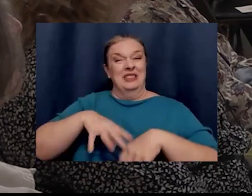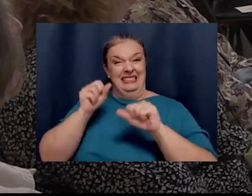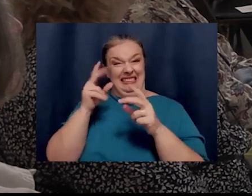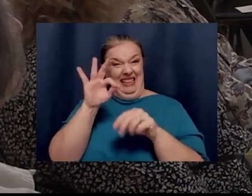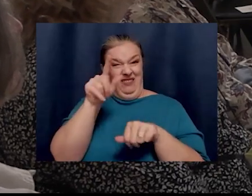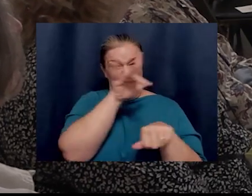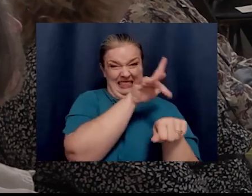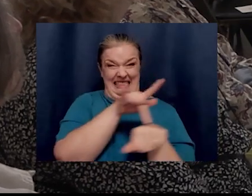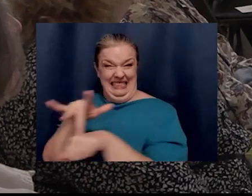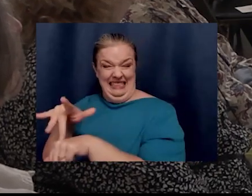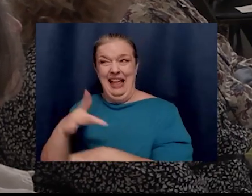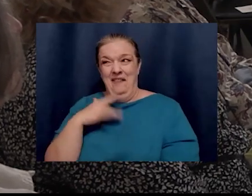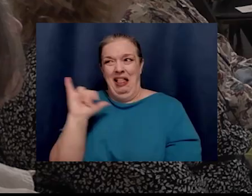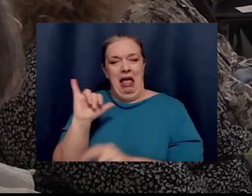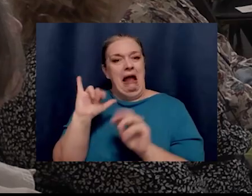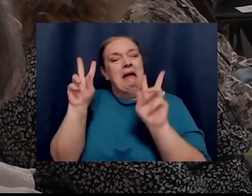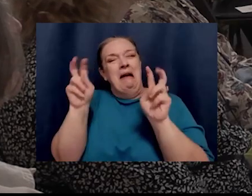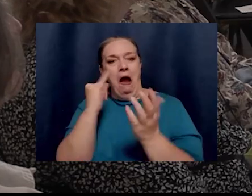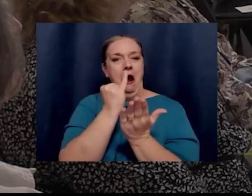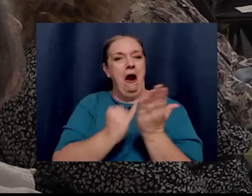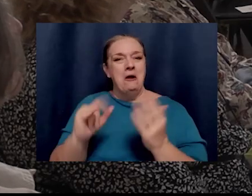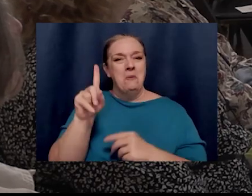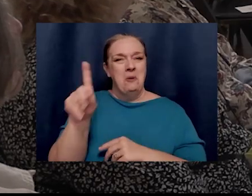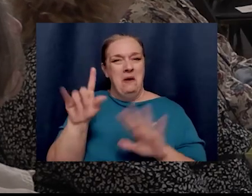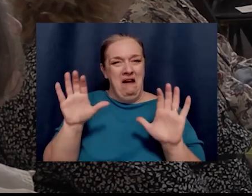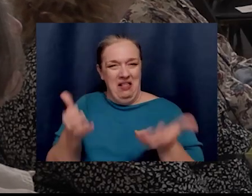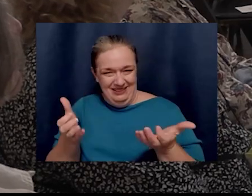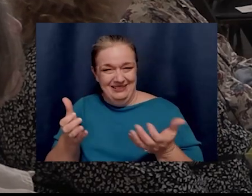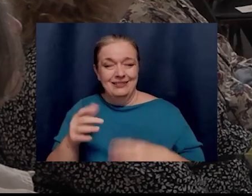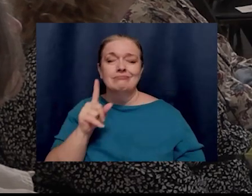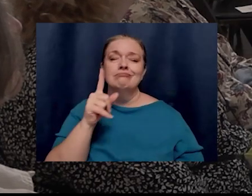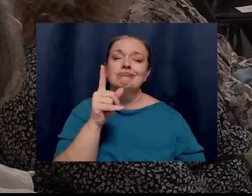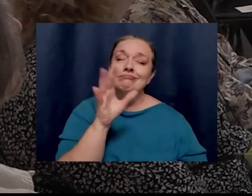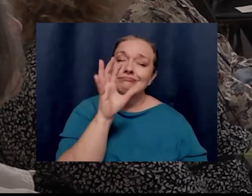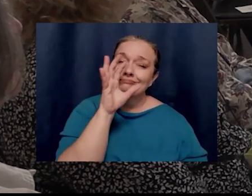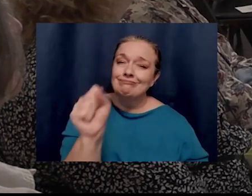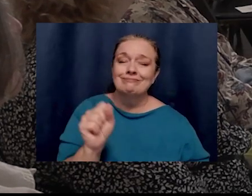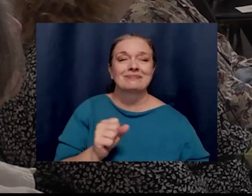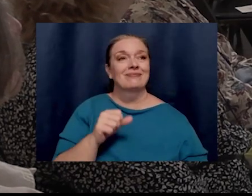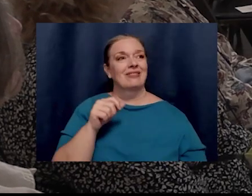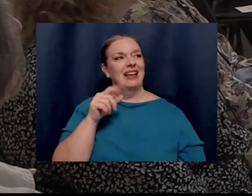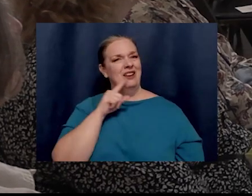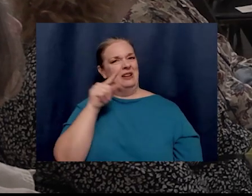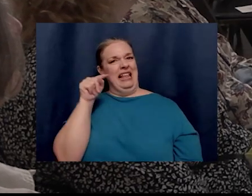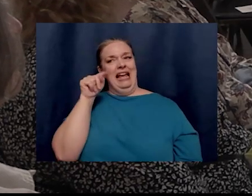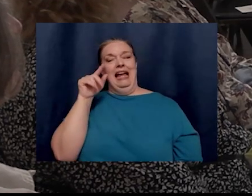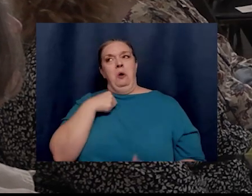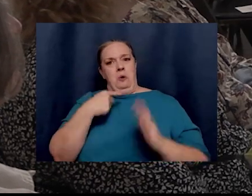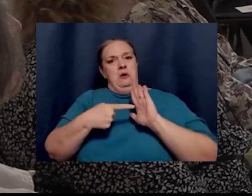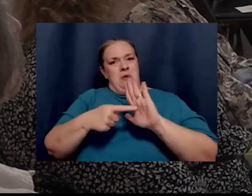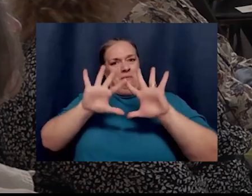101 course. And sort of something I love about the program is that we seek to represent the breadth and depth of the